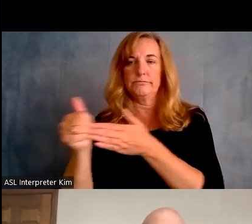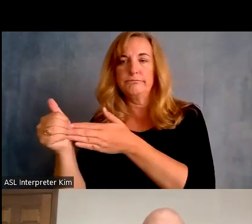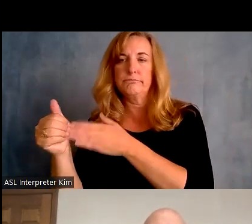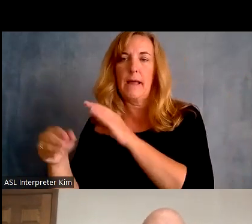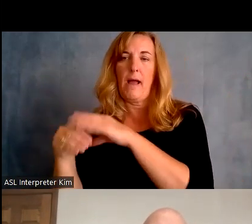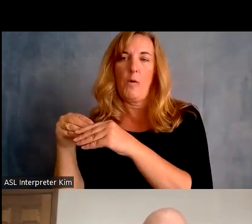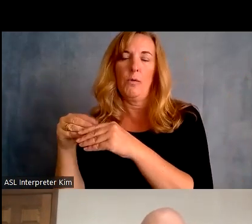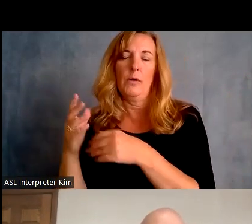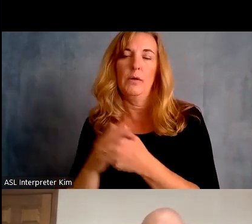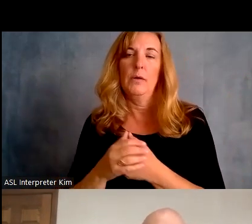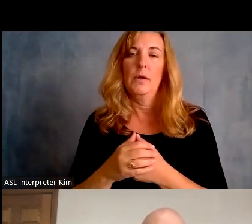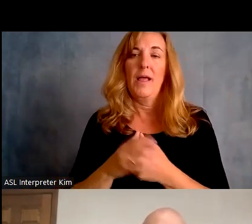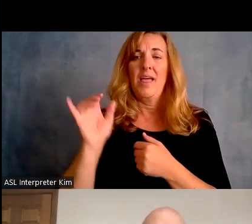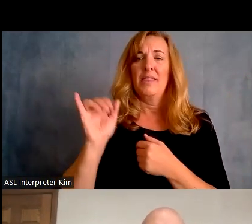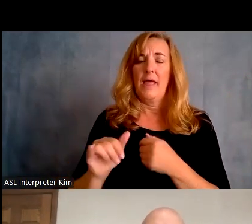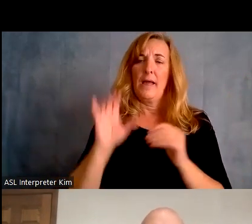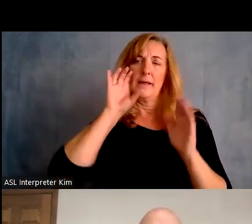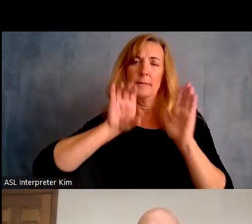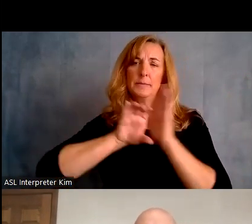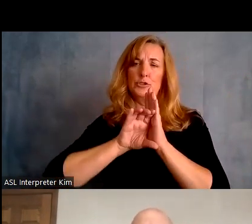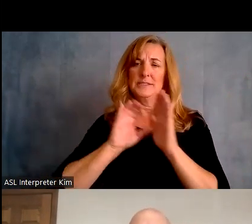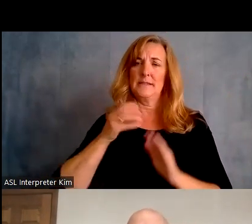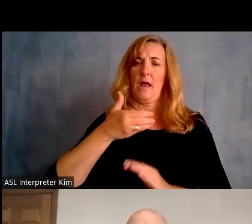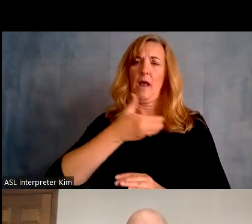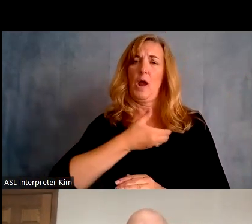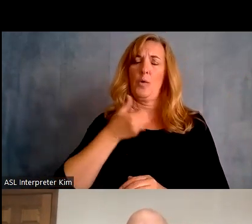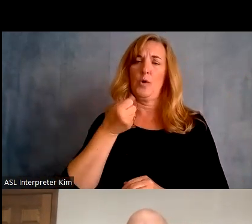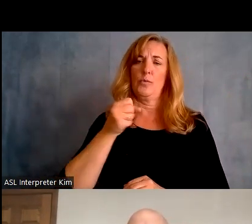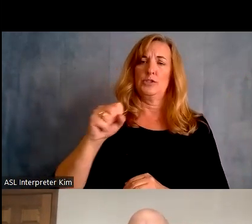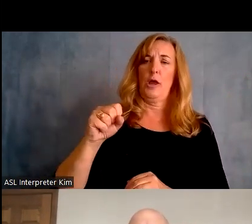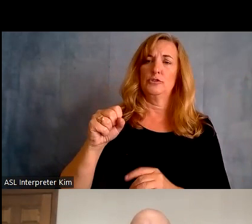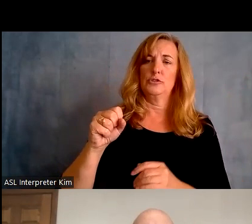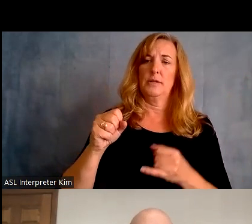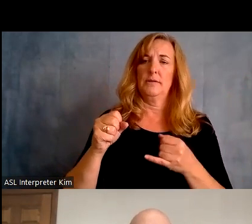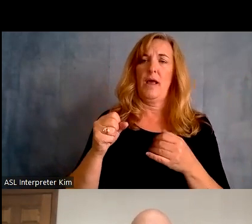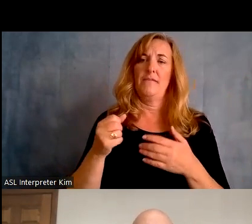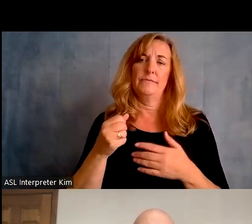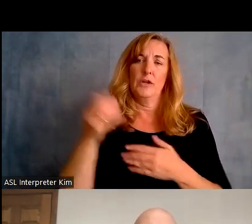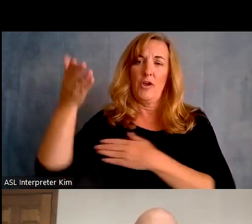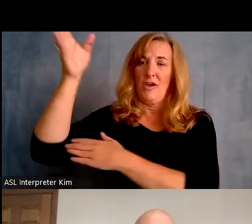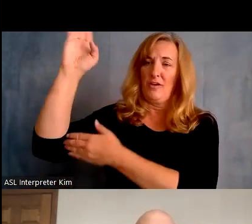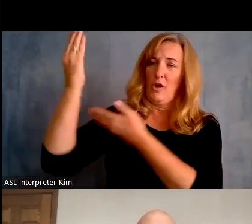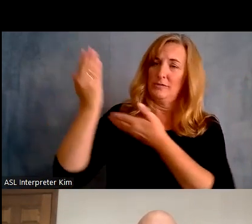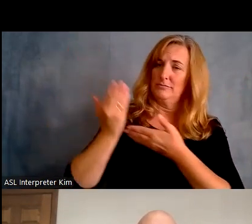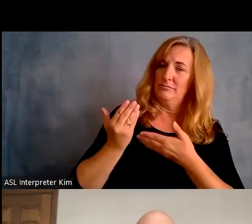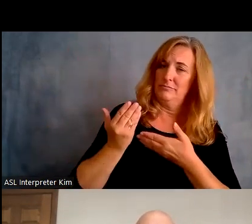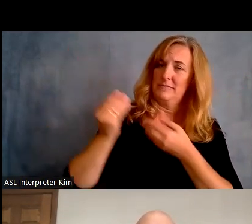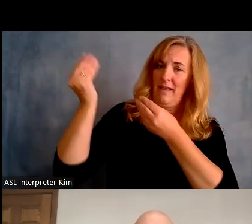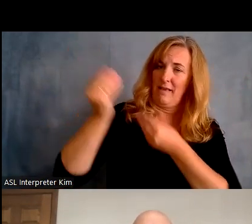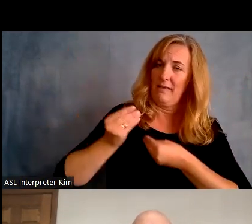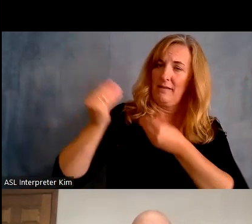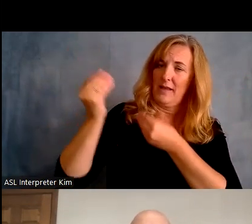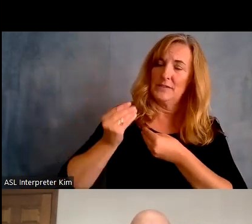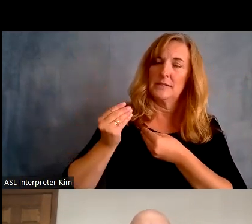represents our rejection of God's hospitality. And when we rejected God's hospitality,